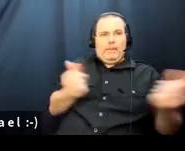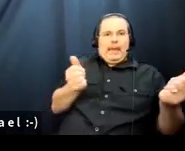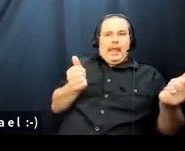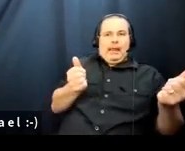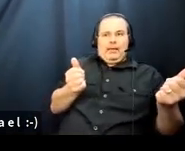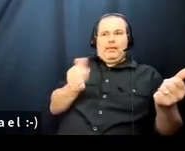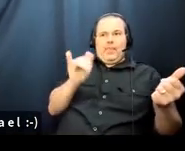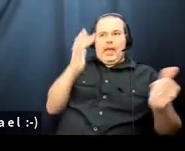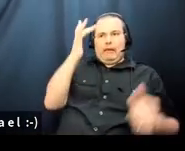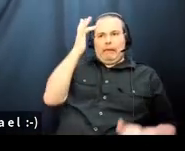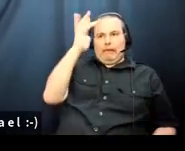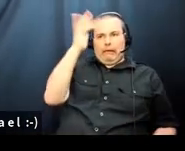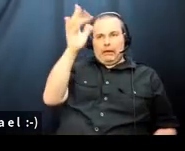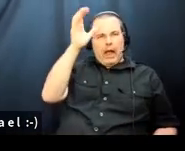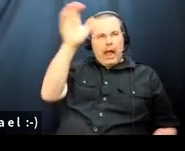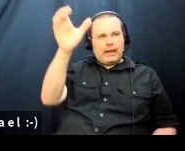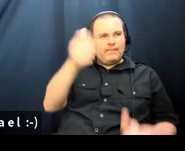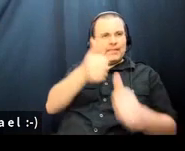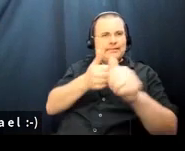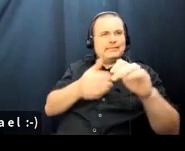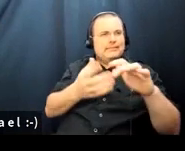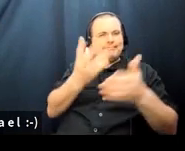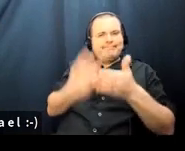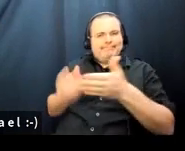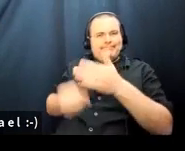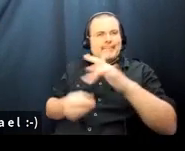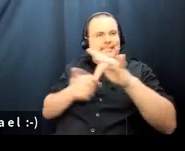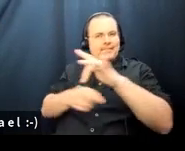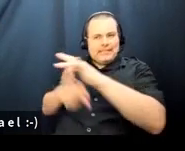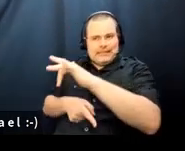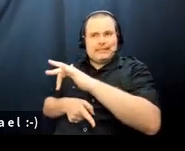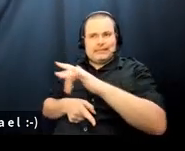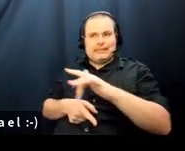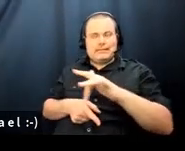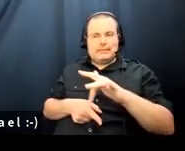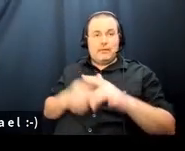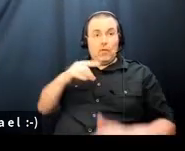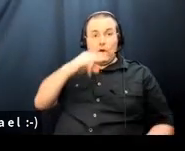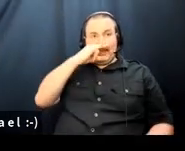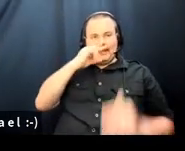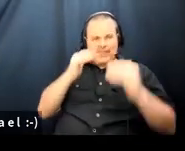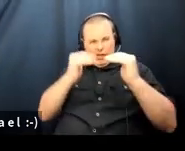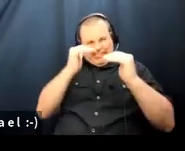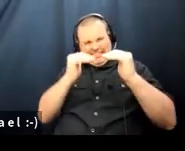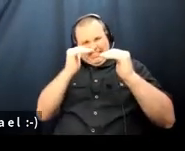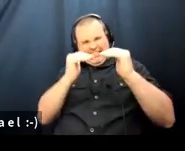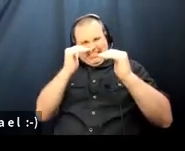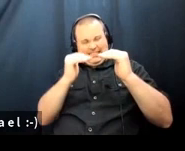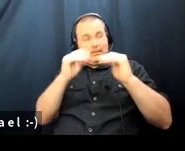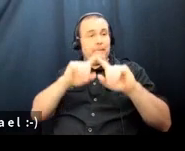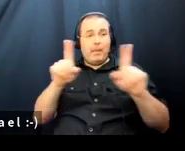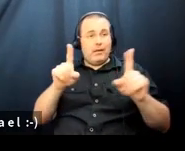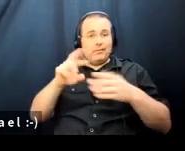those intellectual cognitive deficits in kids who are at that borderline. But what that translates into